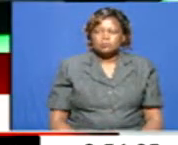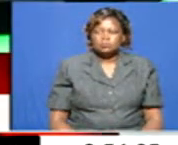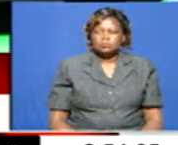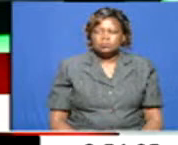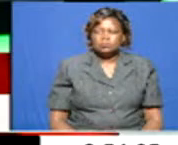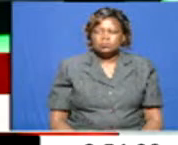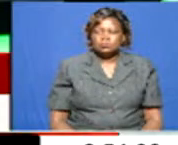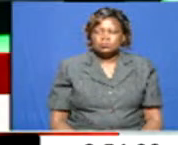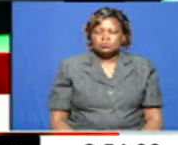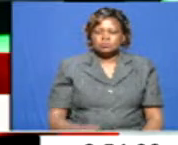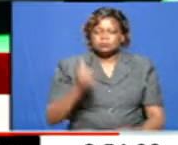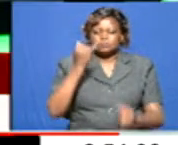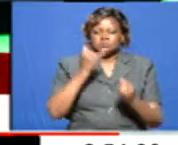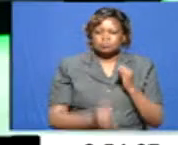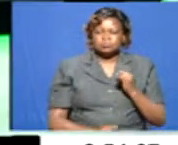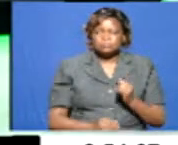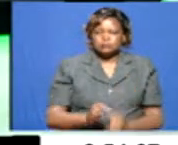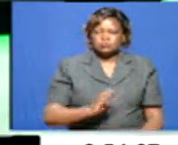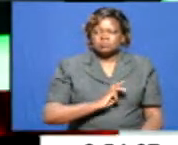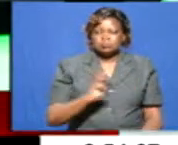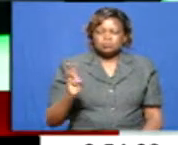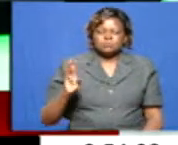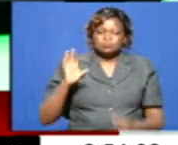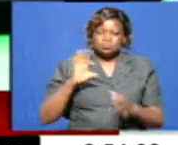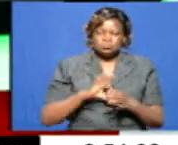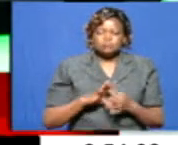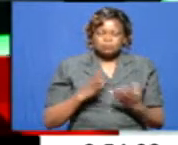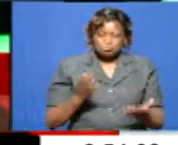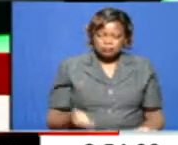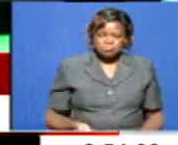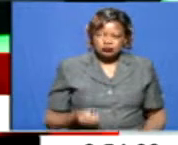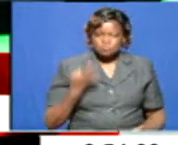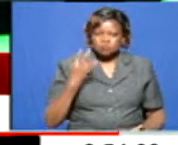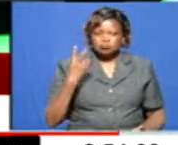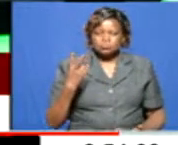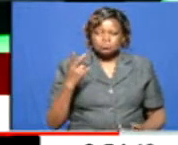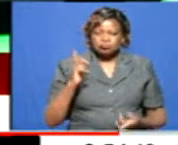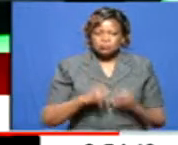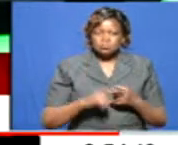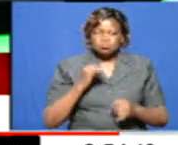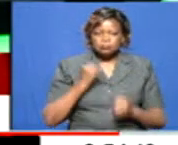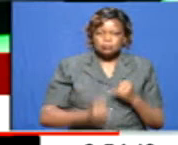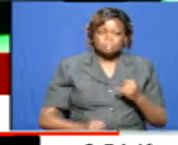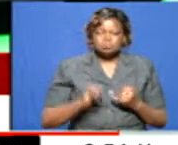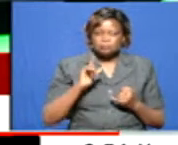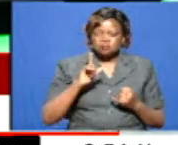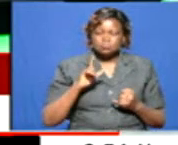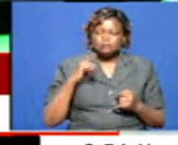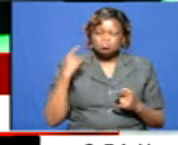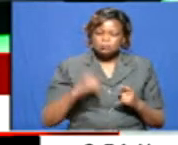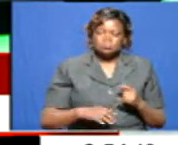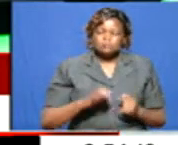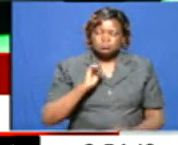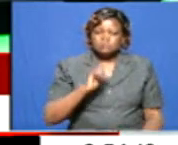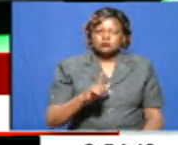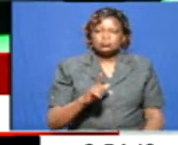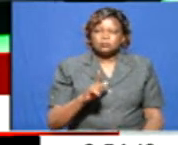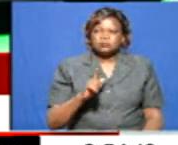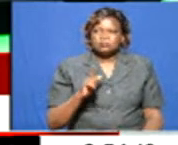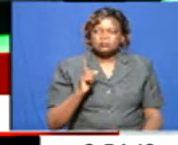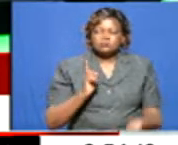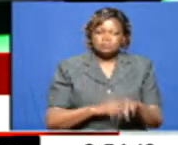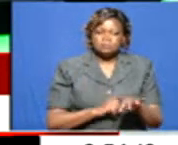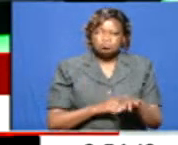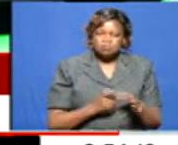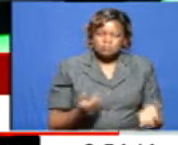And finally, West Ham United beat Liverpool 3-2 to end Liverpool's unbeaten run in the English Premier League this season.